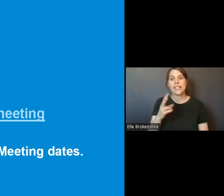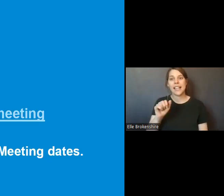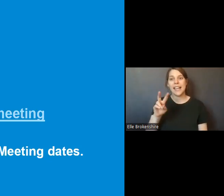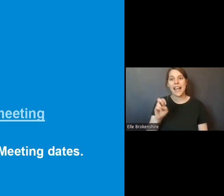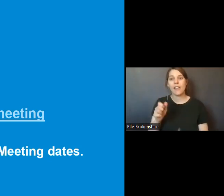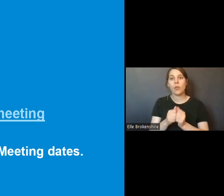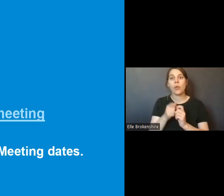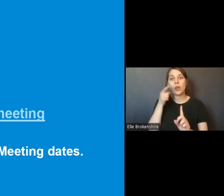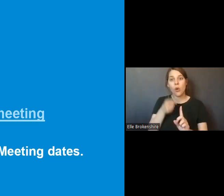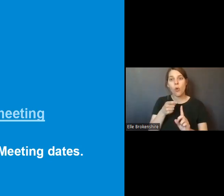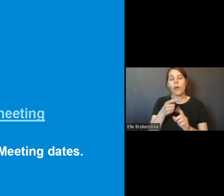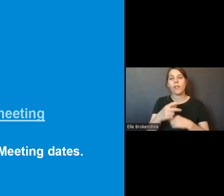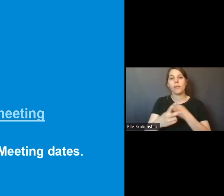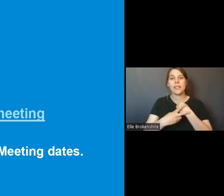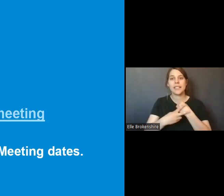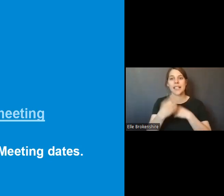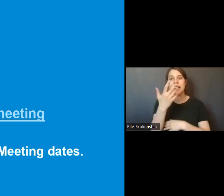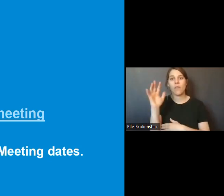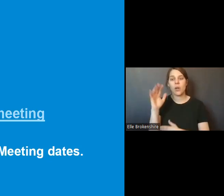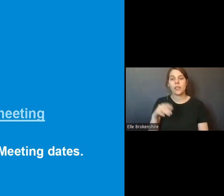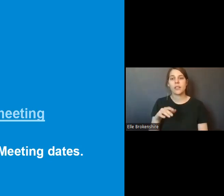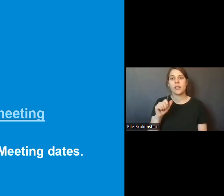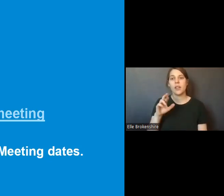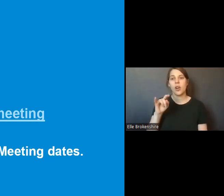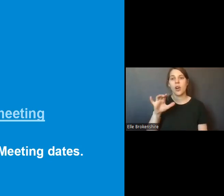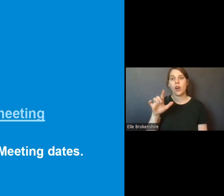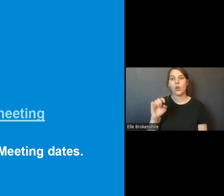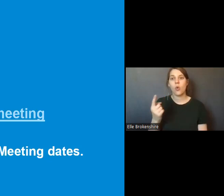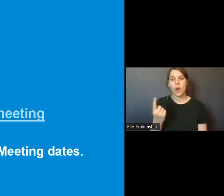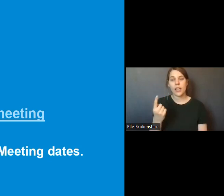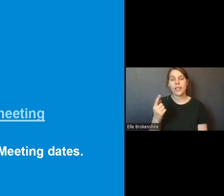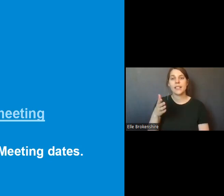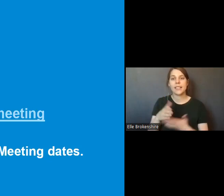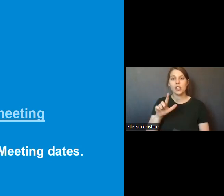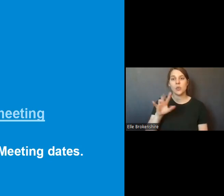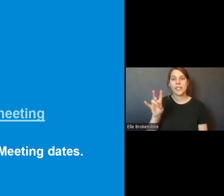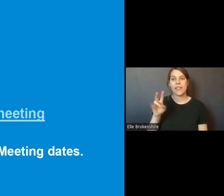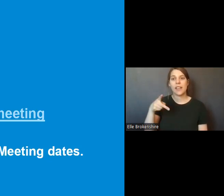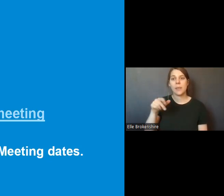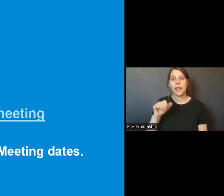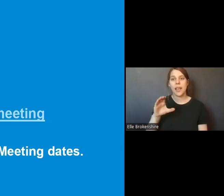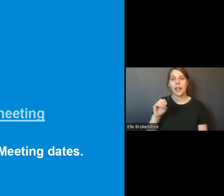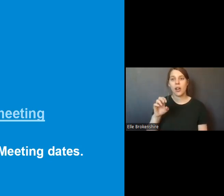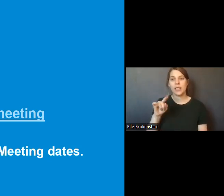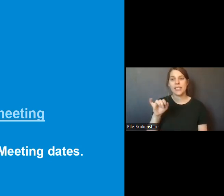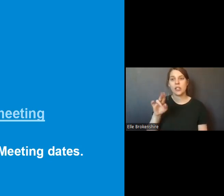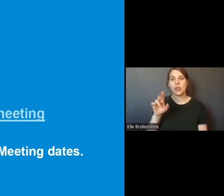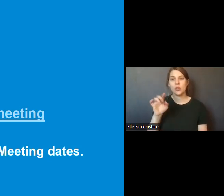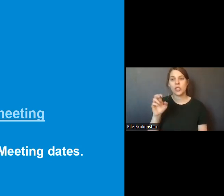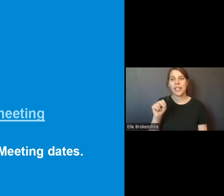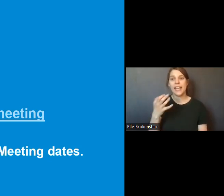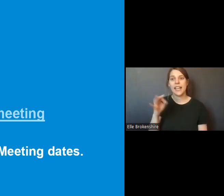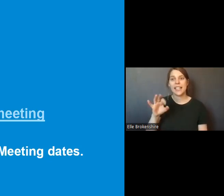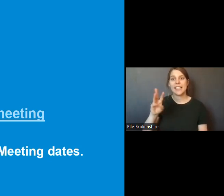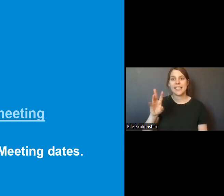protecting forests. Article 1, Section 27 of the Pennsylvania Constitution in a 1967 amendment reads,